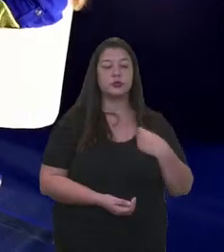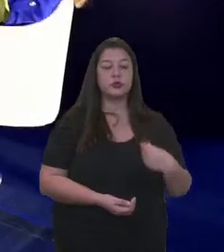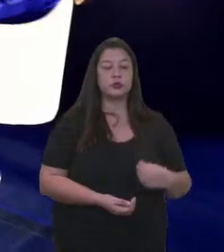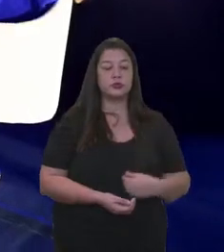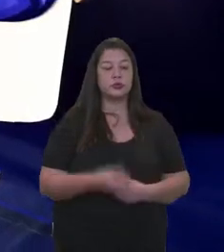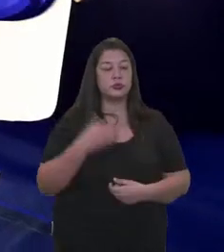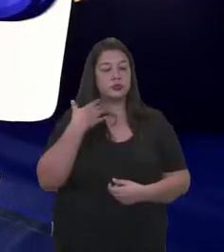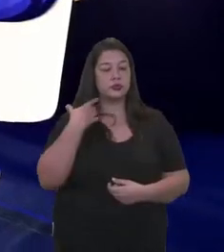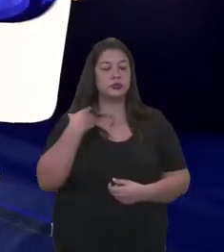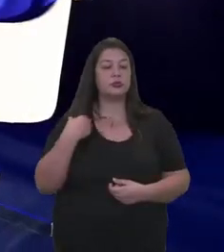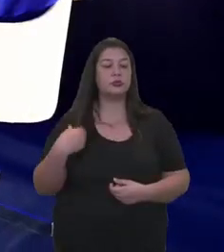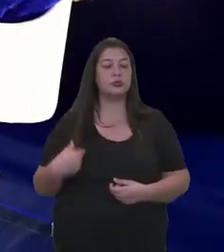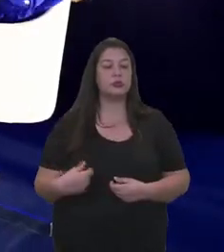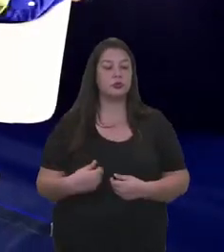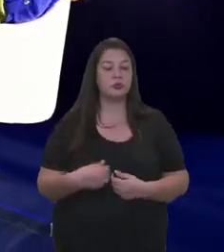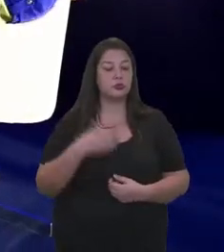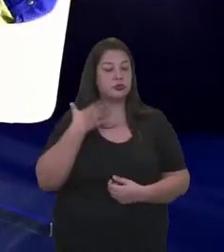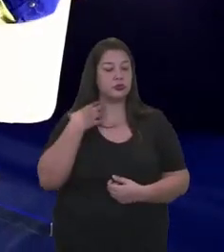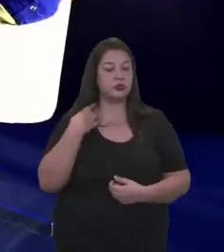Rachel, your phrase?